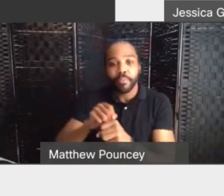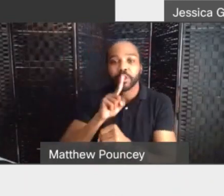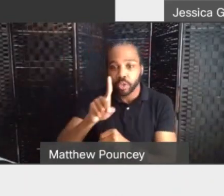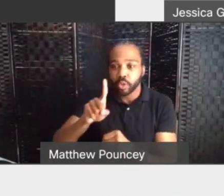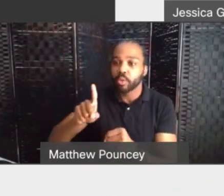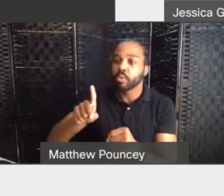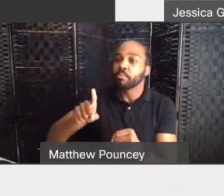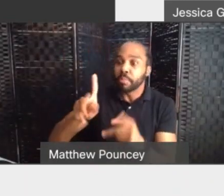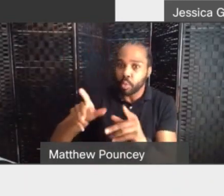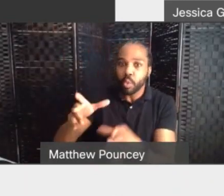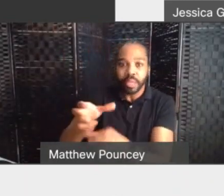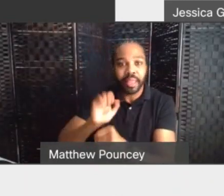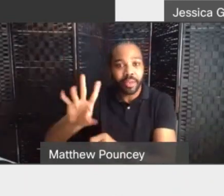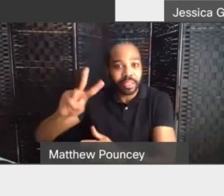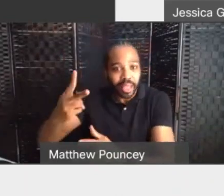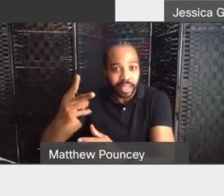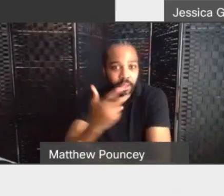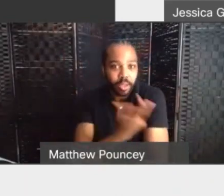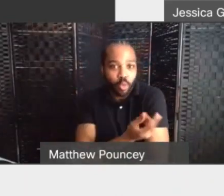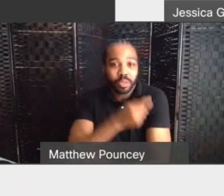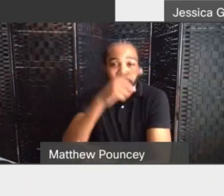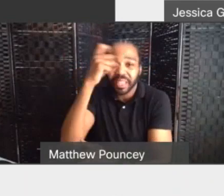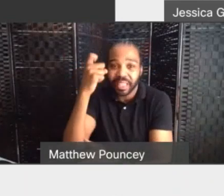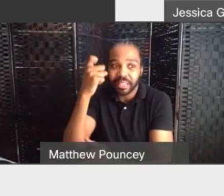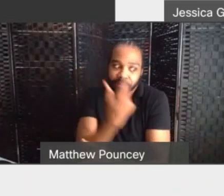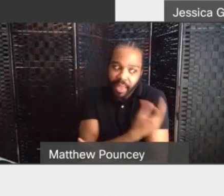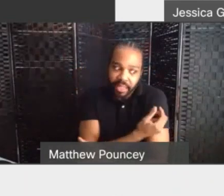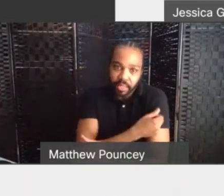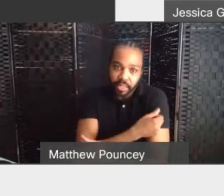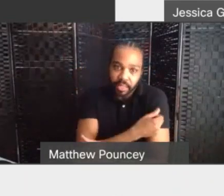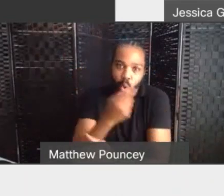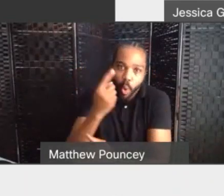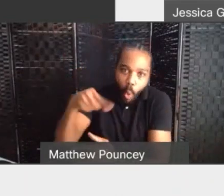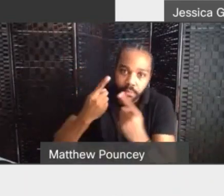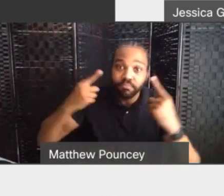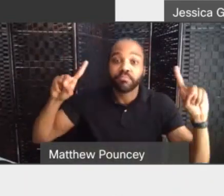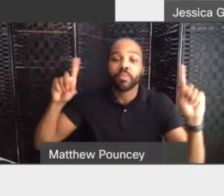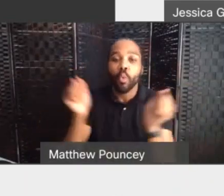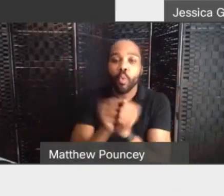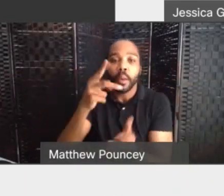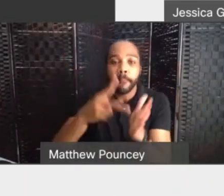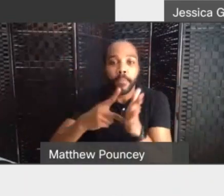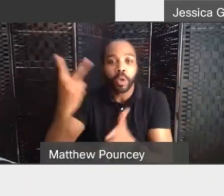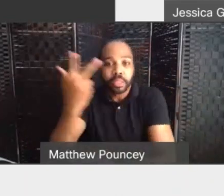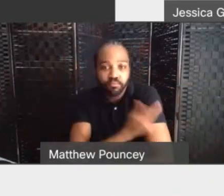just because we know that the vaccine is most effective with the 2 recommended doses.